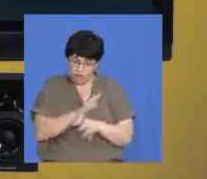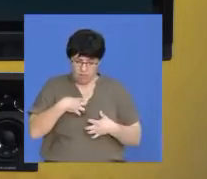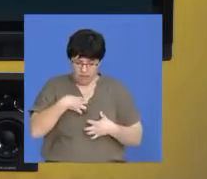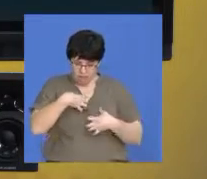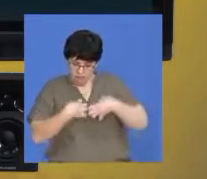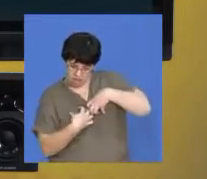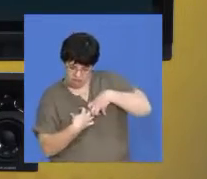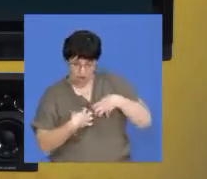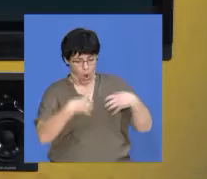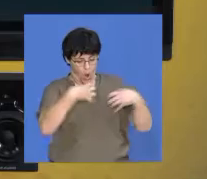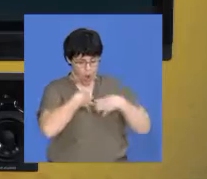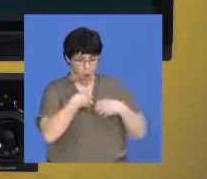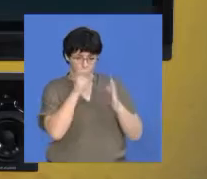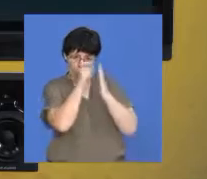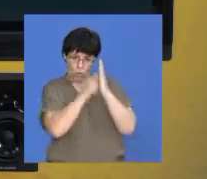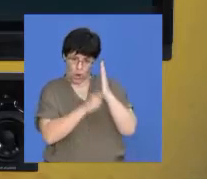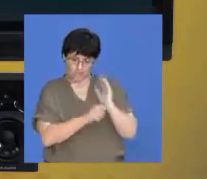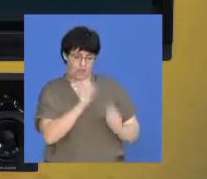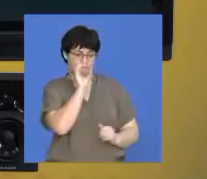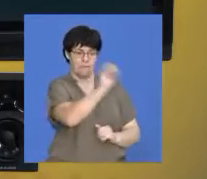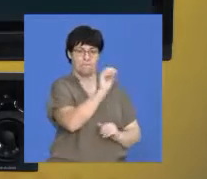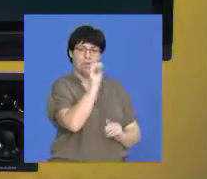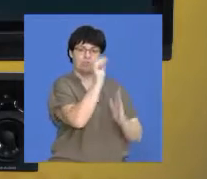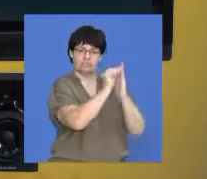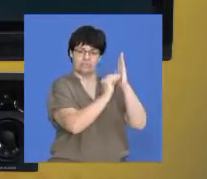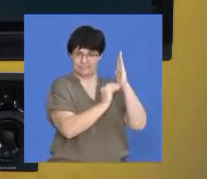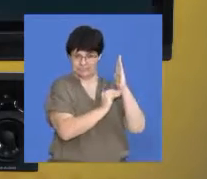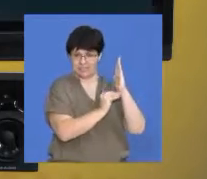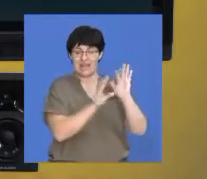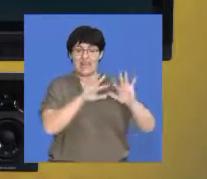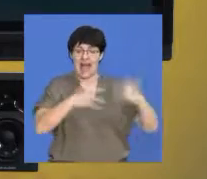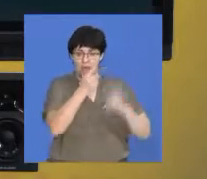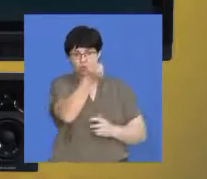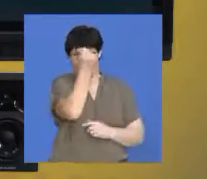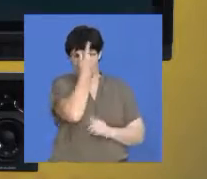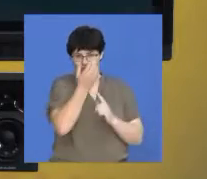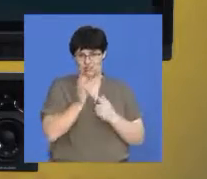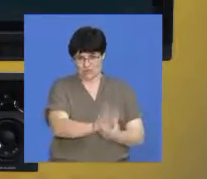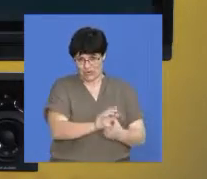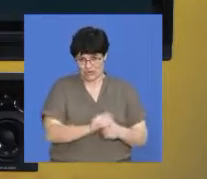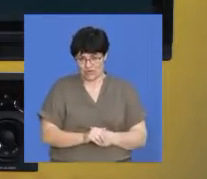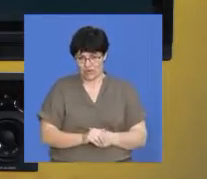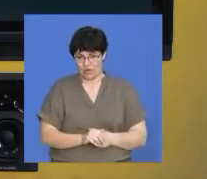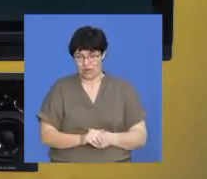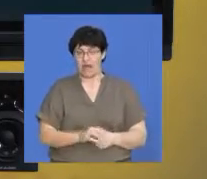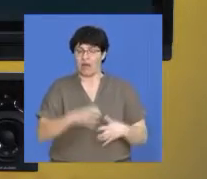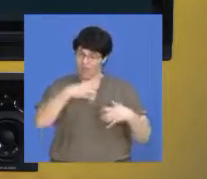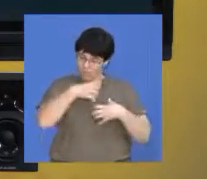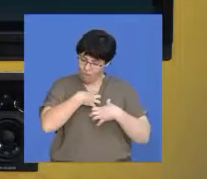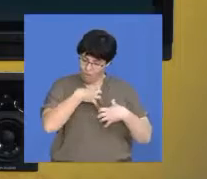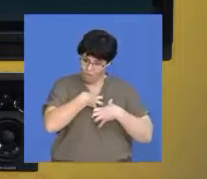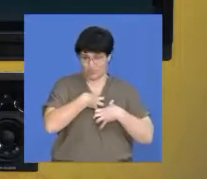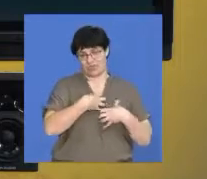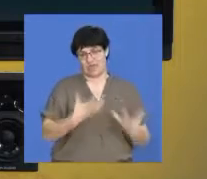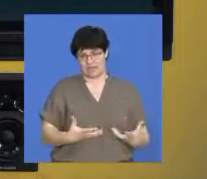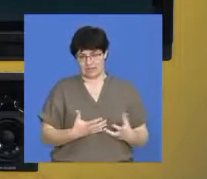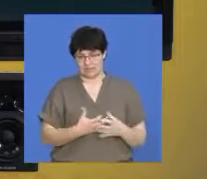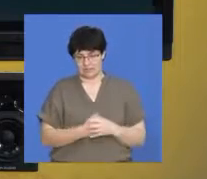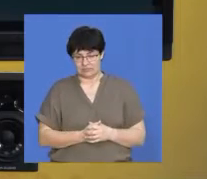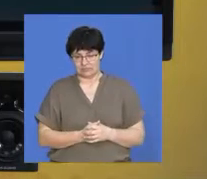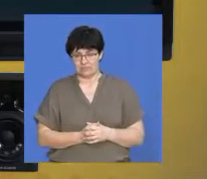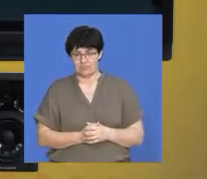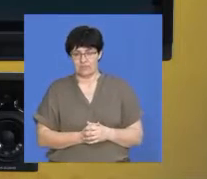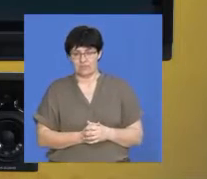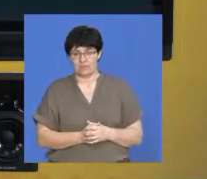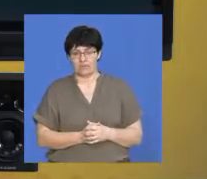showing understanding. And that is the only way you show understanding, is by putting that information in your own